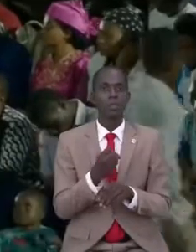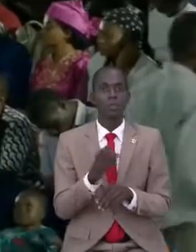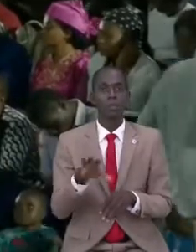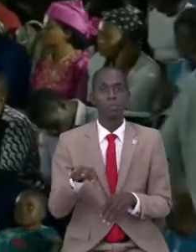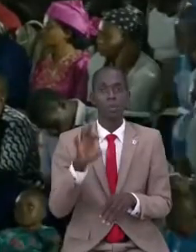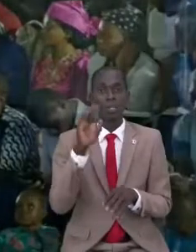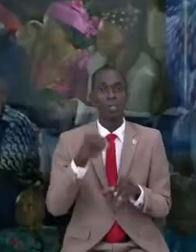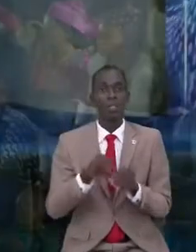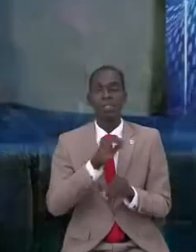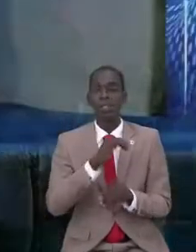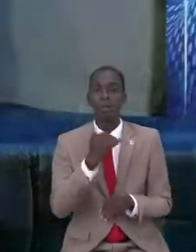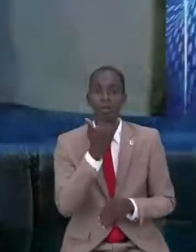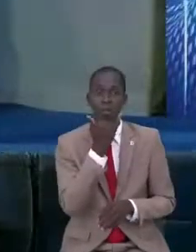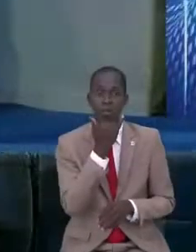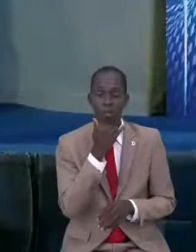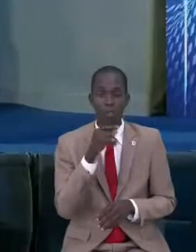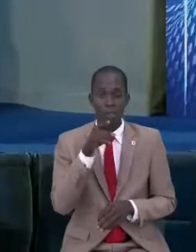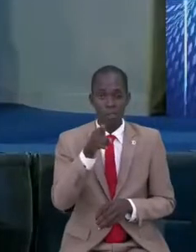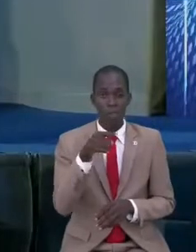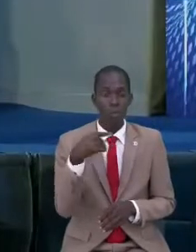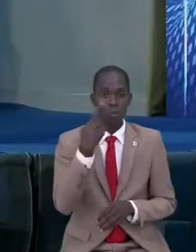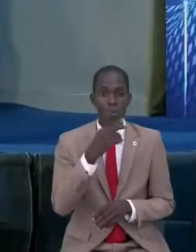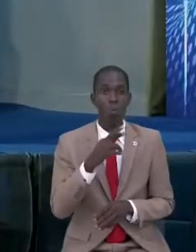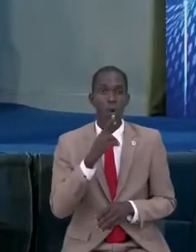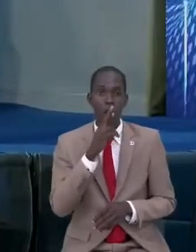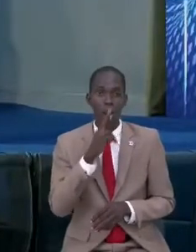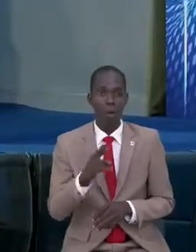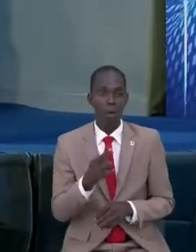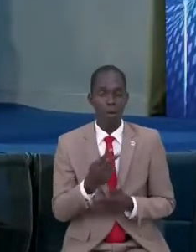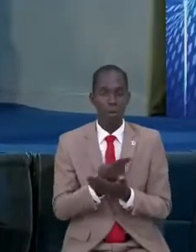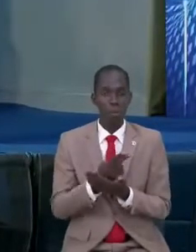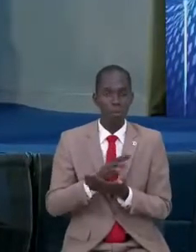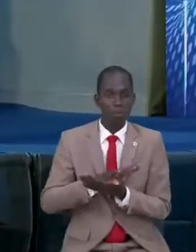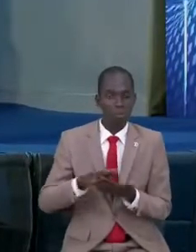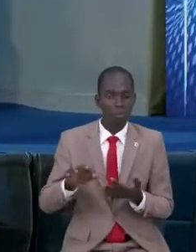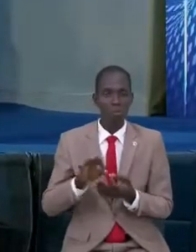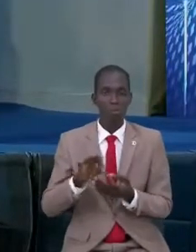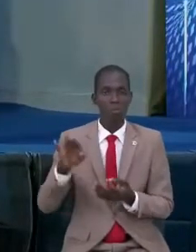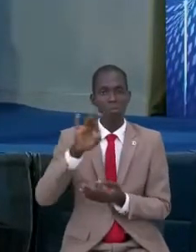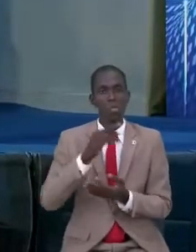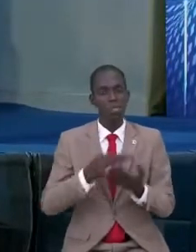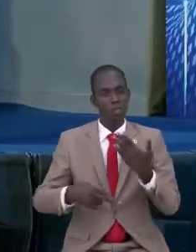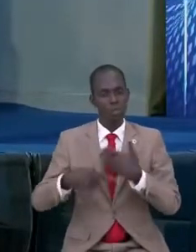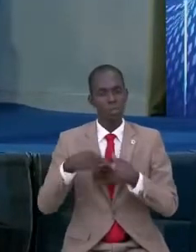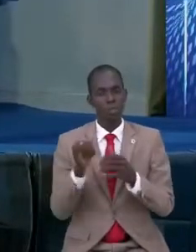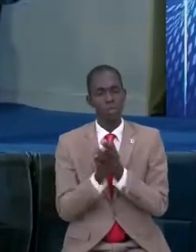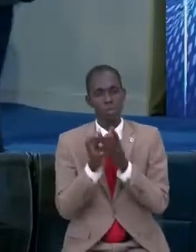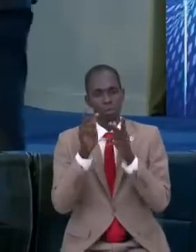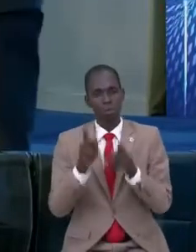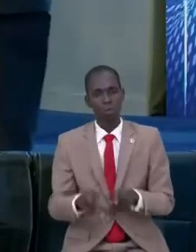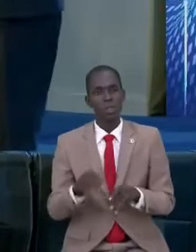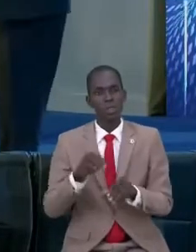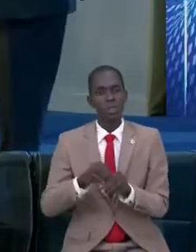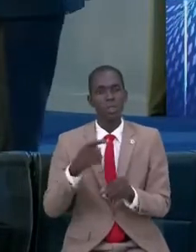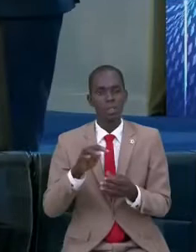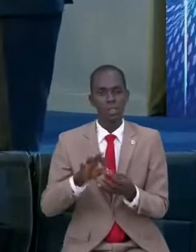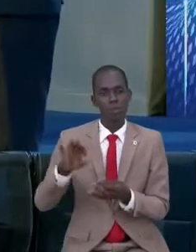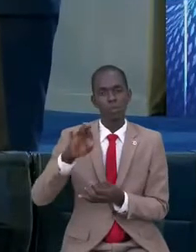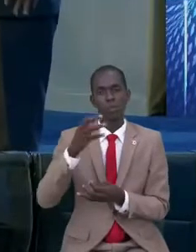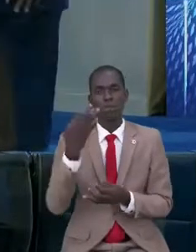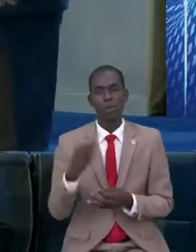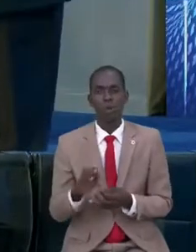ye that are spiritual, brethren, restore such an one in the spirit of